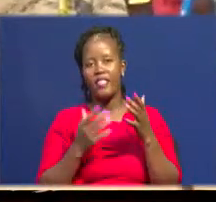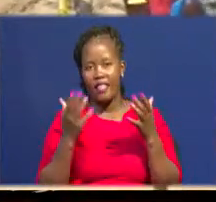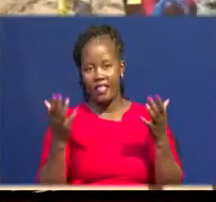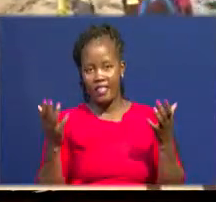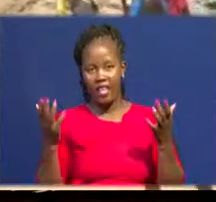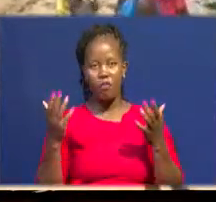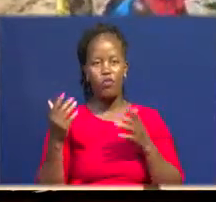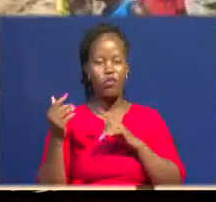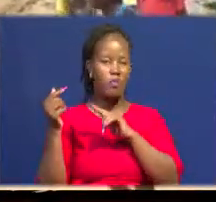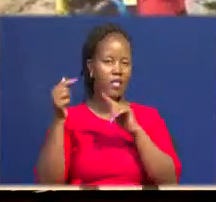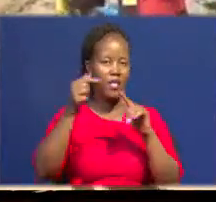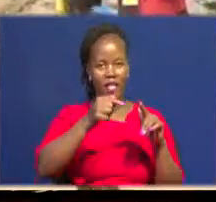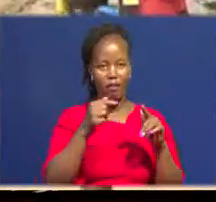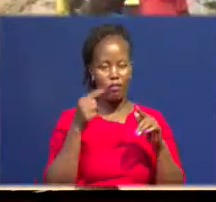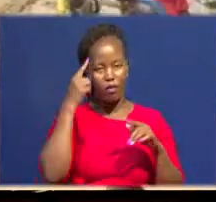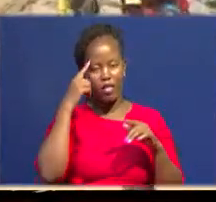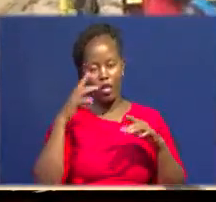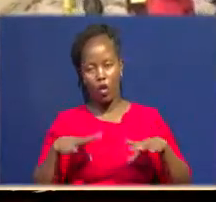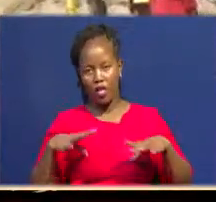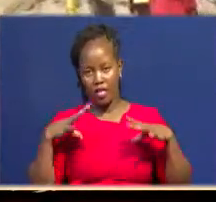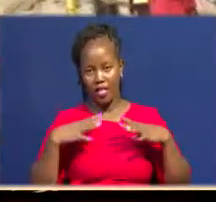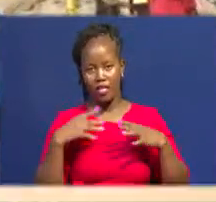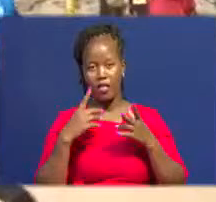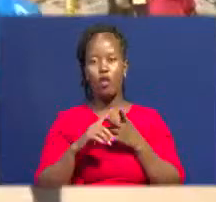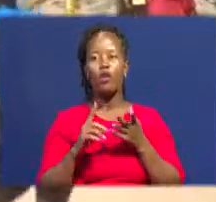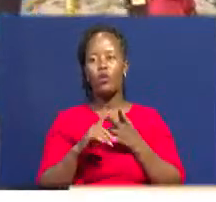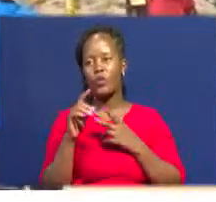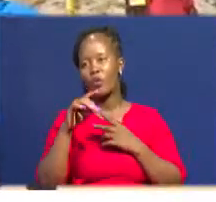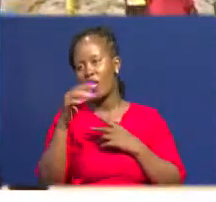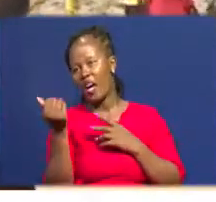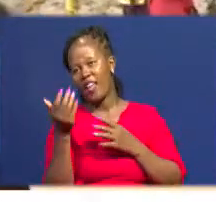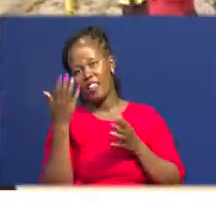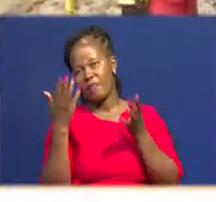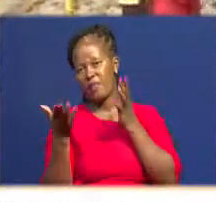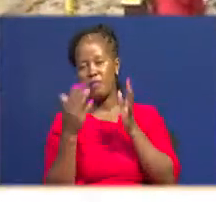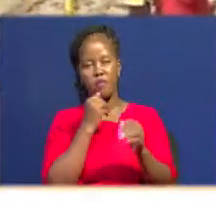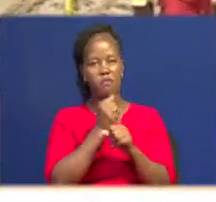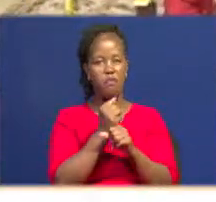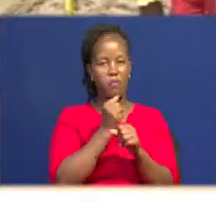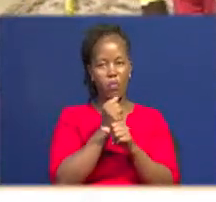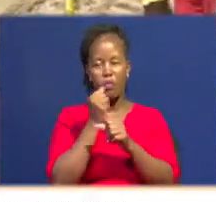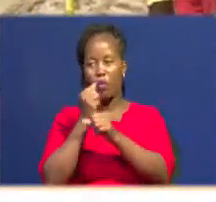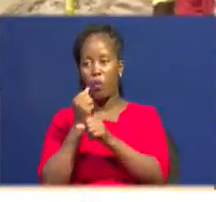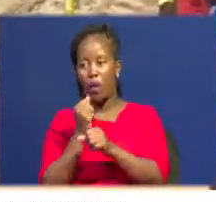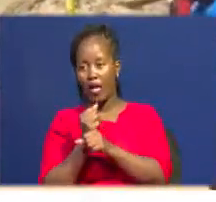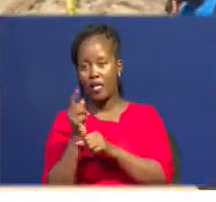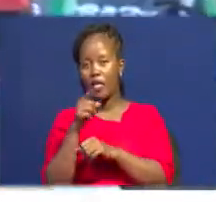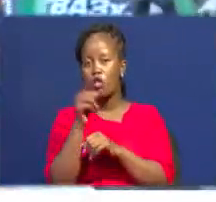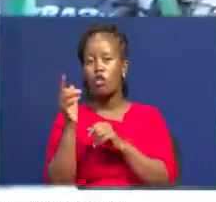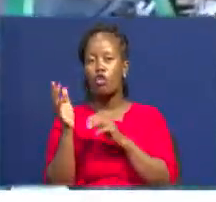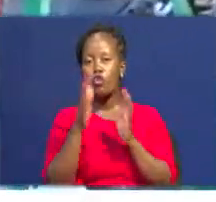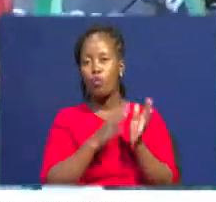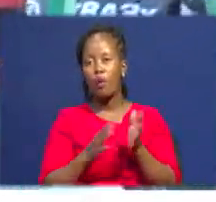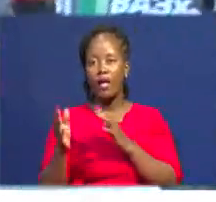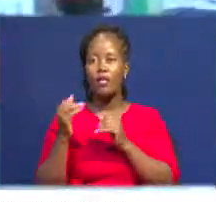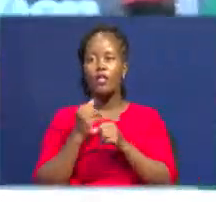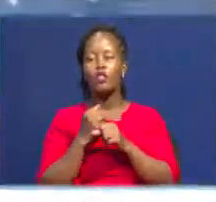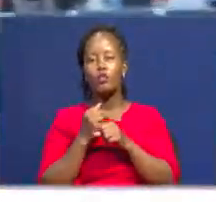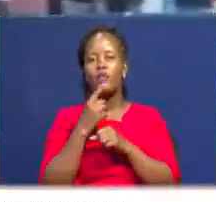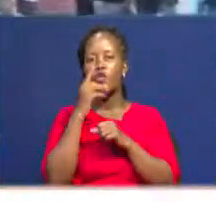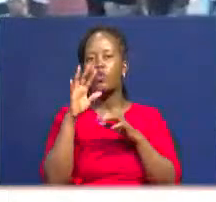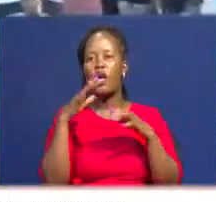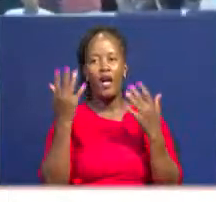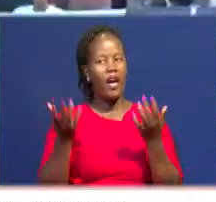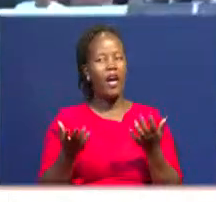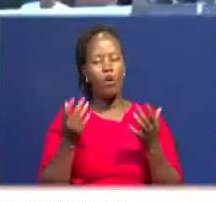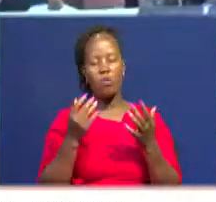be there, you know, holidaying. Others will be there by default. It's their place of work. How are you making sure that there's no how do we get the